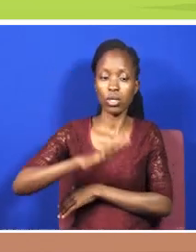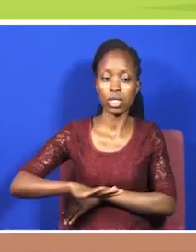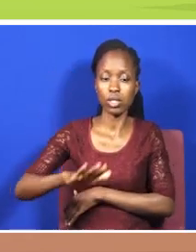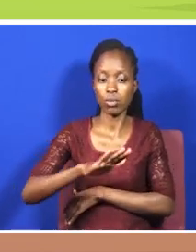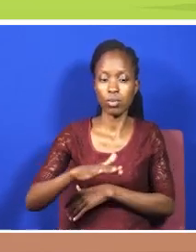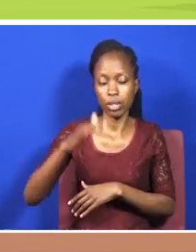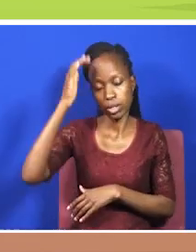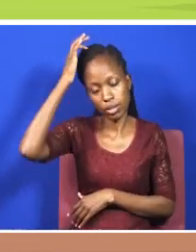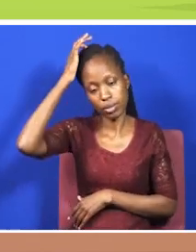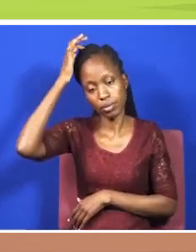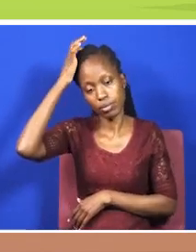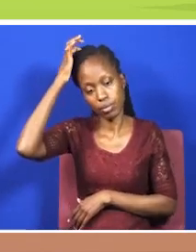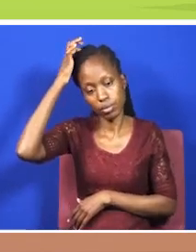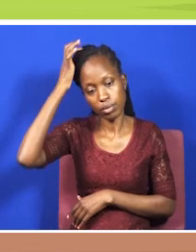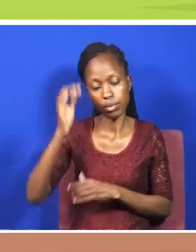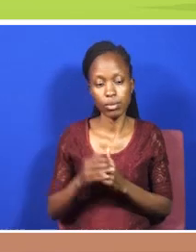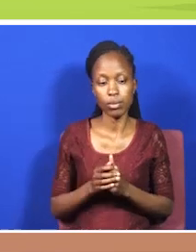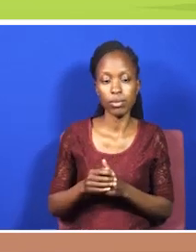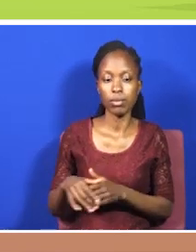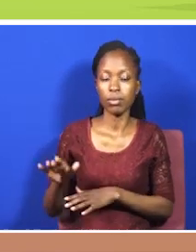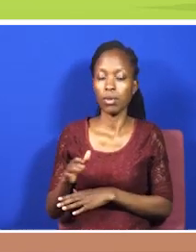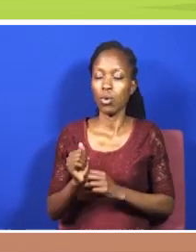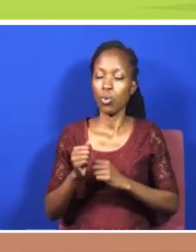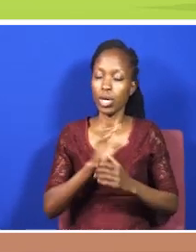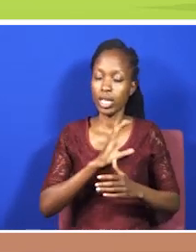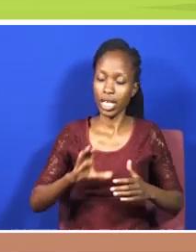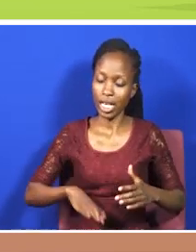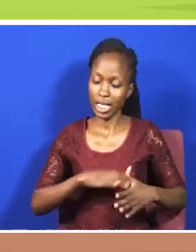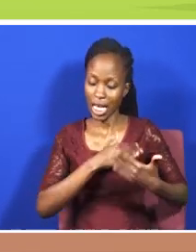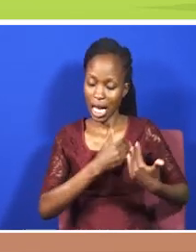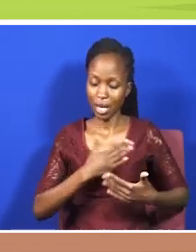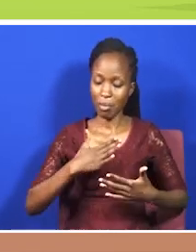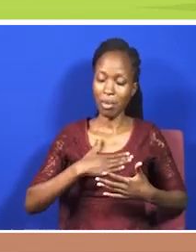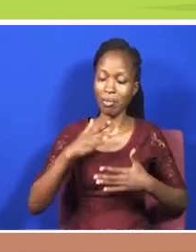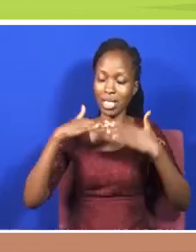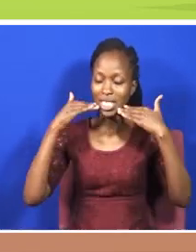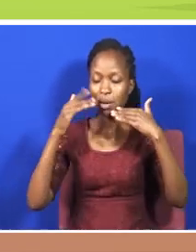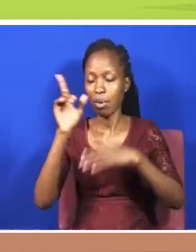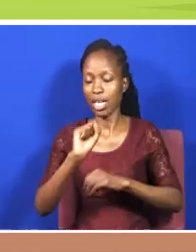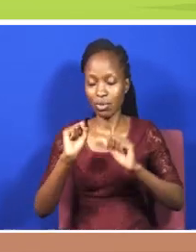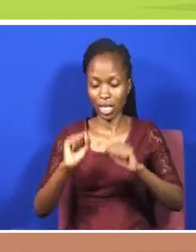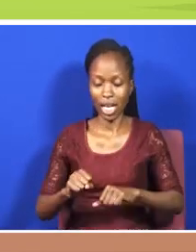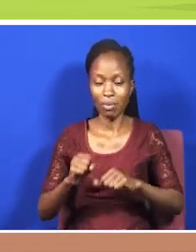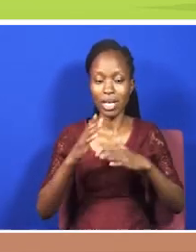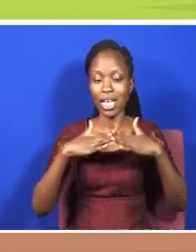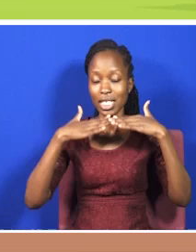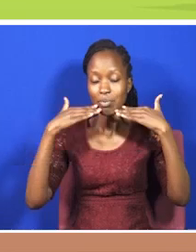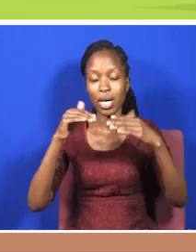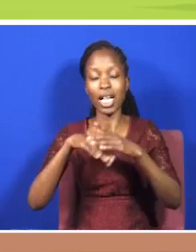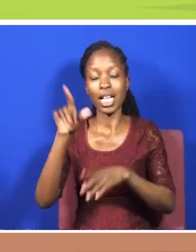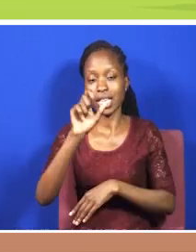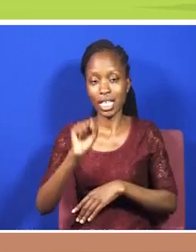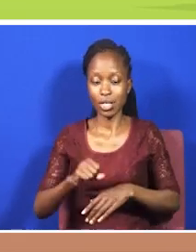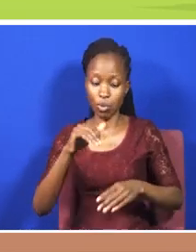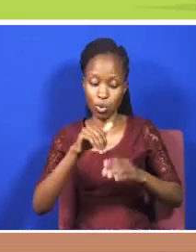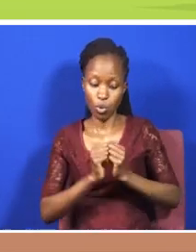sail in his presence. Oh, I'm in a music mood. Mm-hmm. With Christ in my heart, I can smile